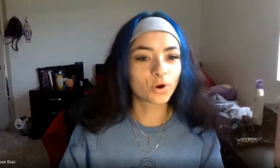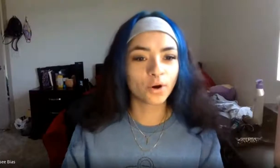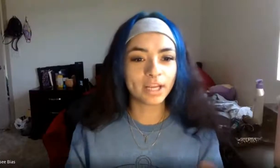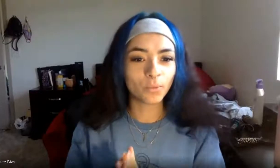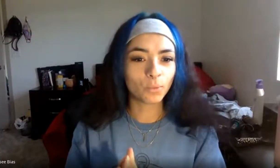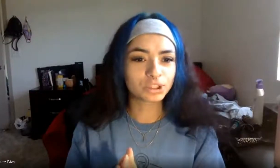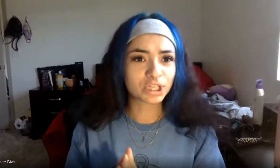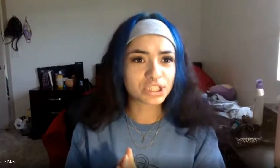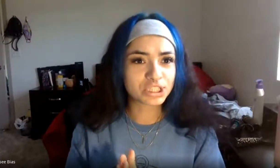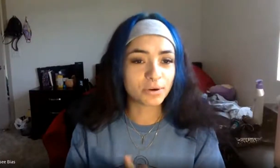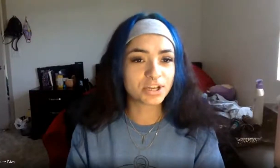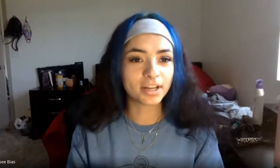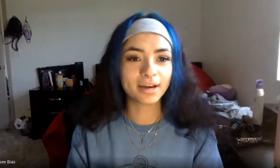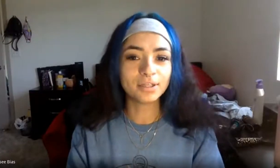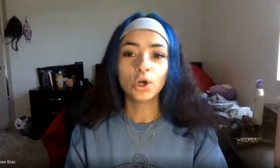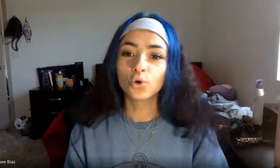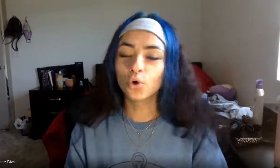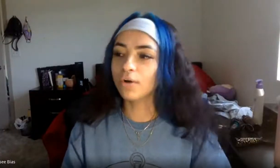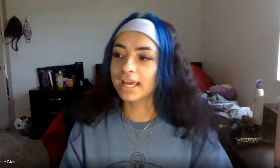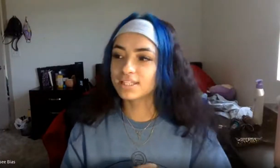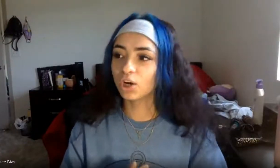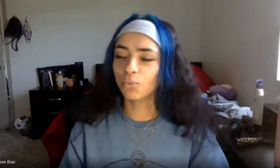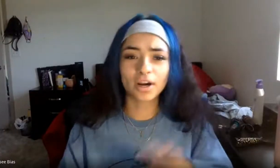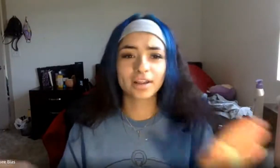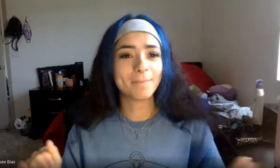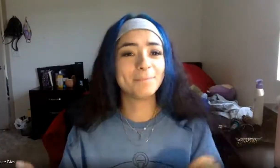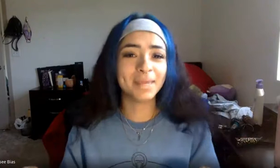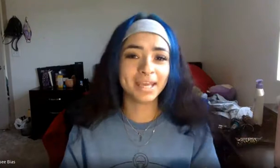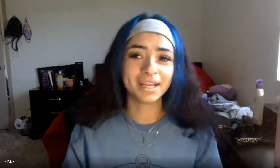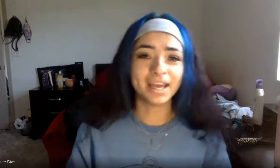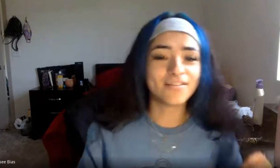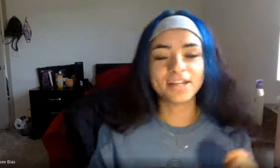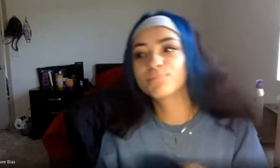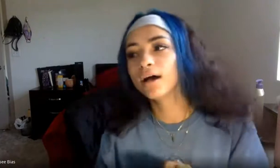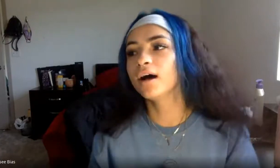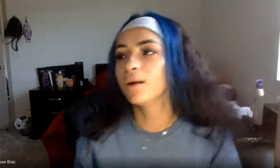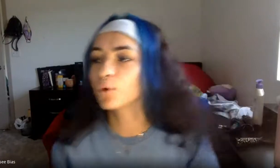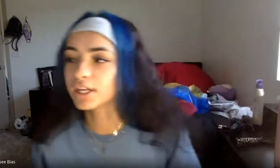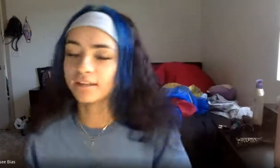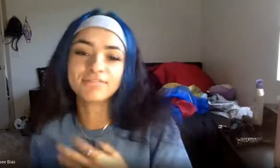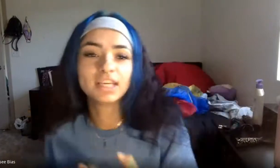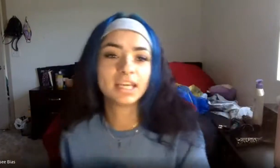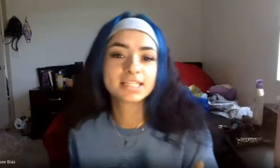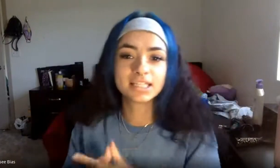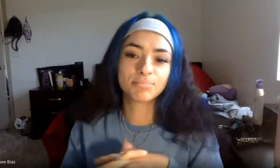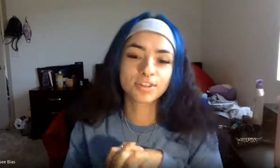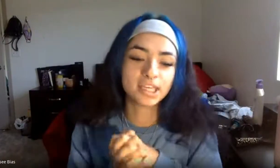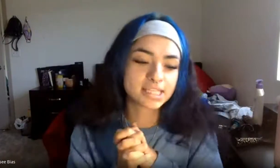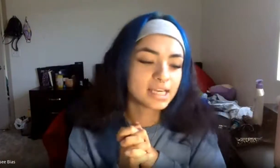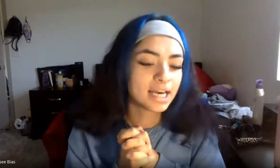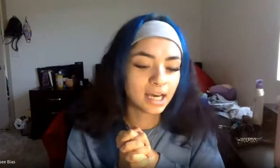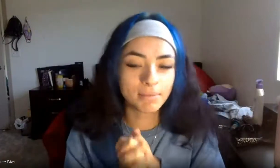announce recording will start. Oh, it's starting now. Cool. Okay, so we're mid event, but we're definitely getting into the